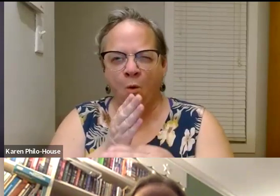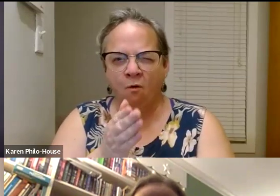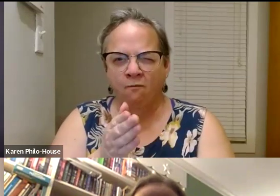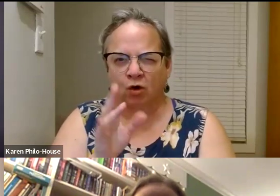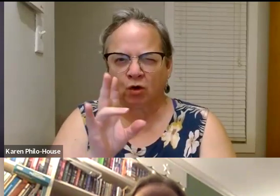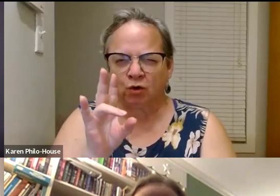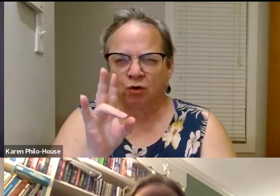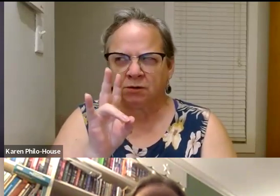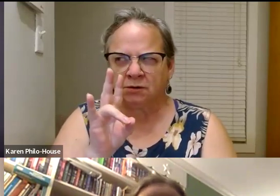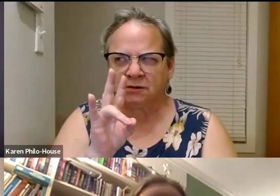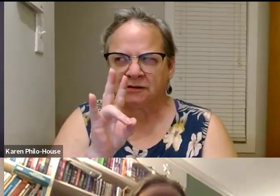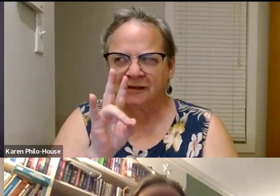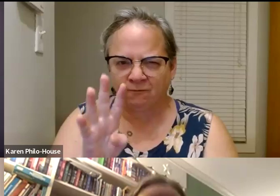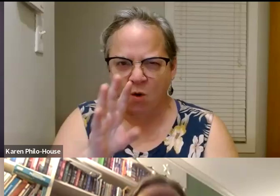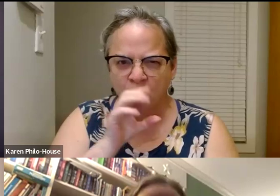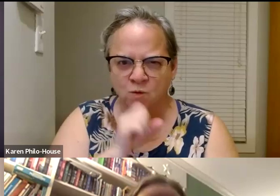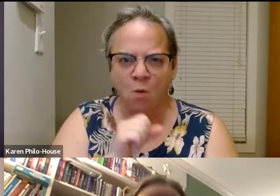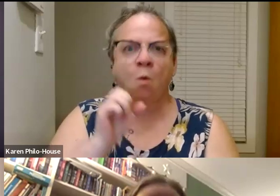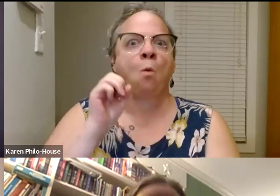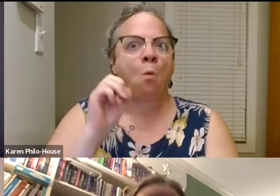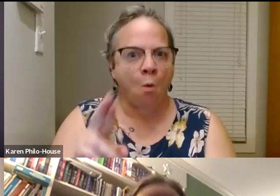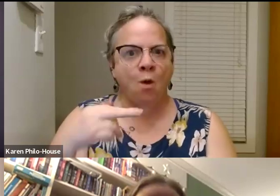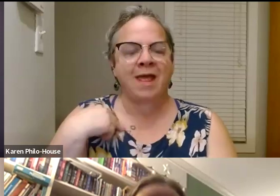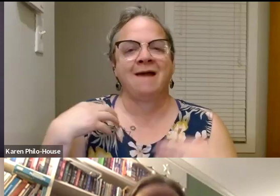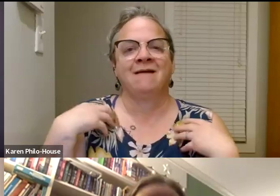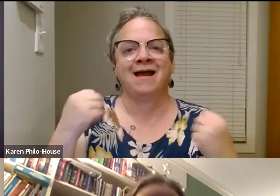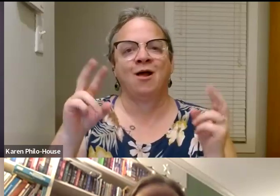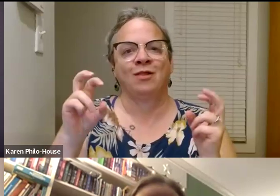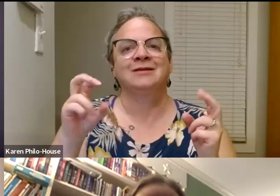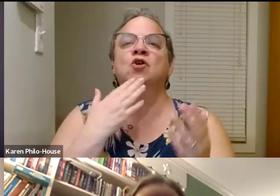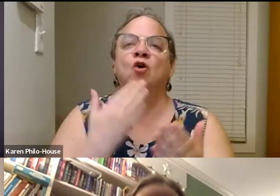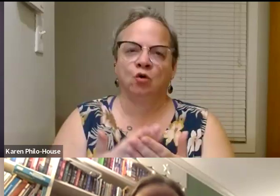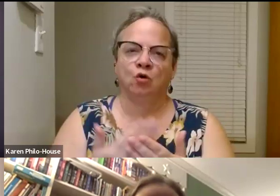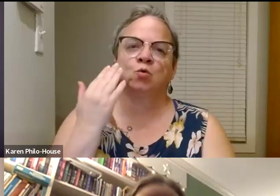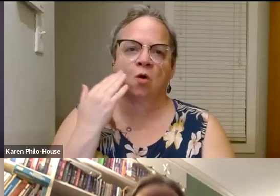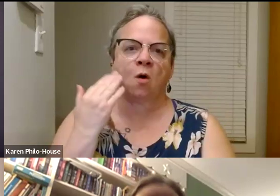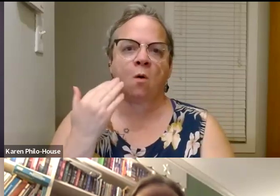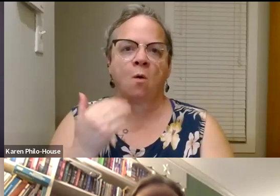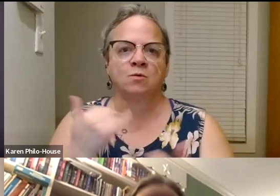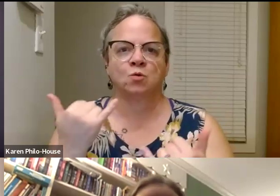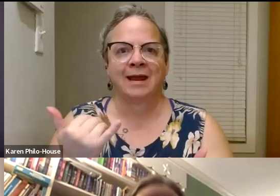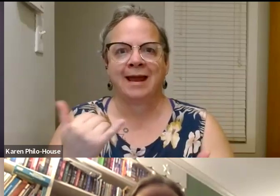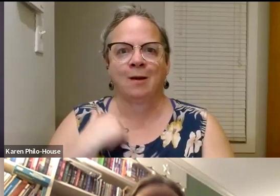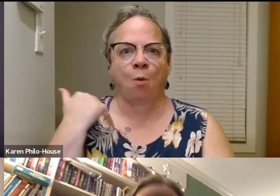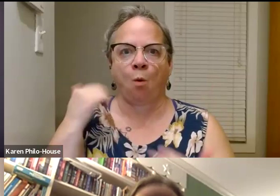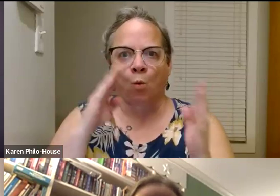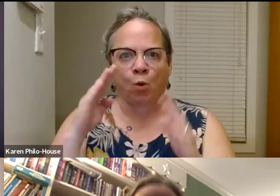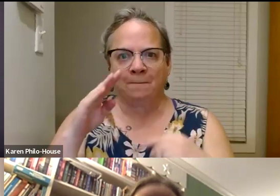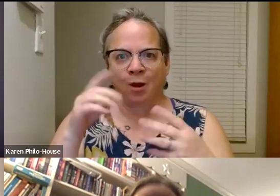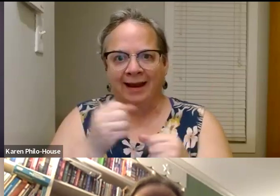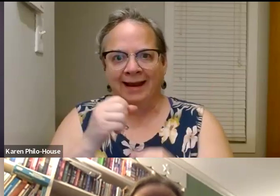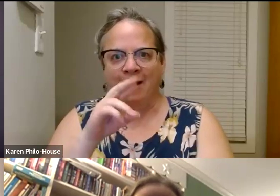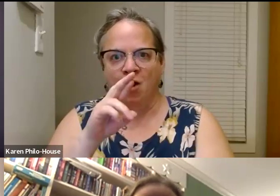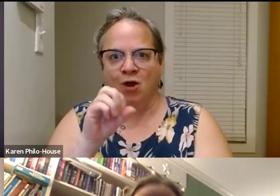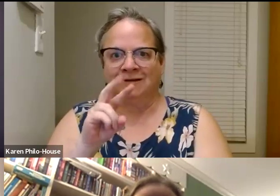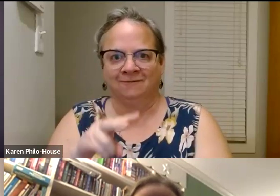and about the vaccine. What was it you said? Over 74, age 74, and all of that. It's so good to